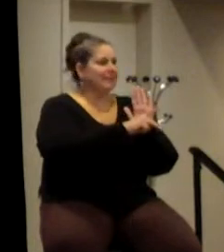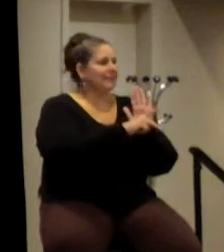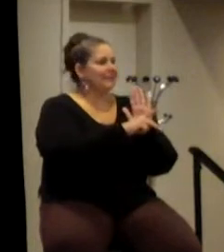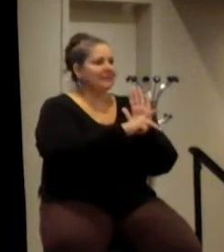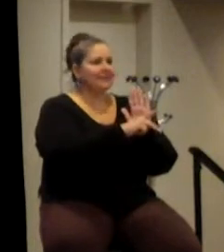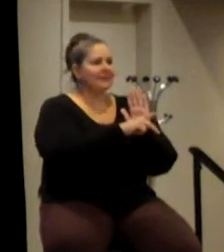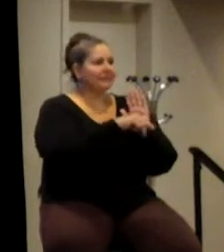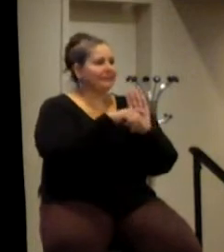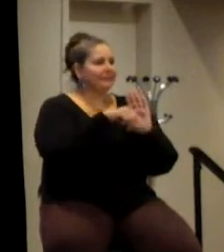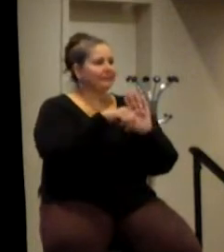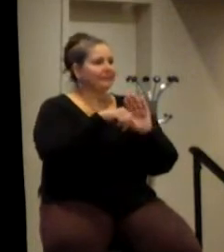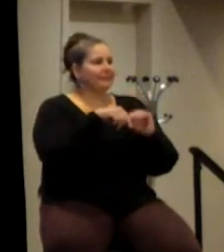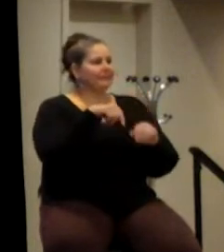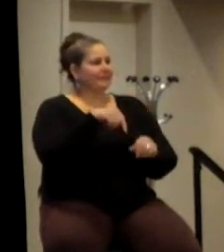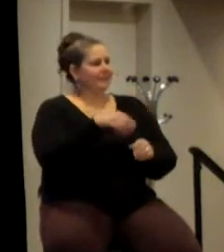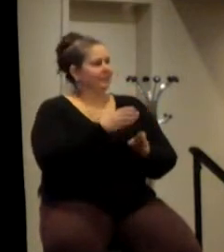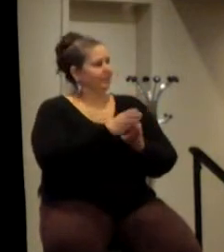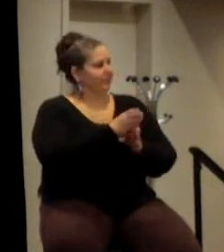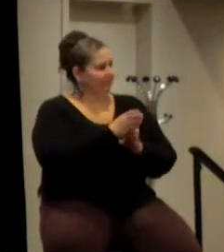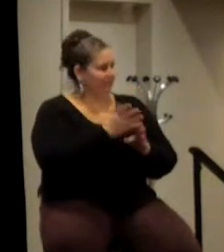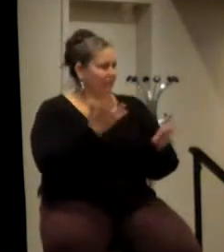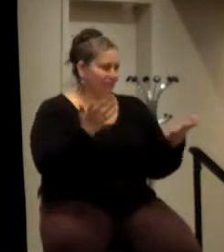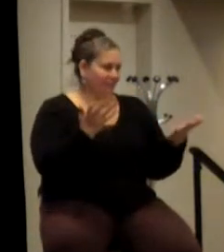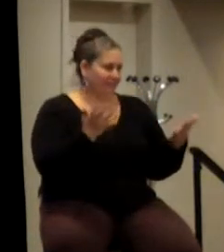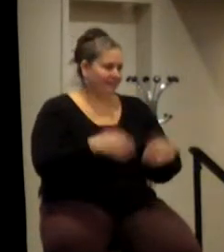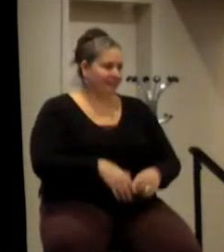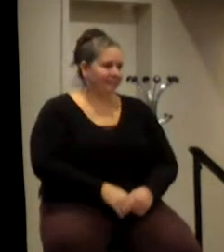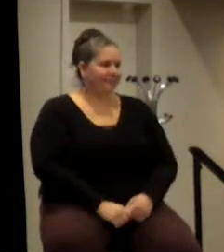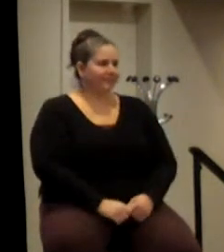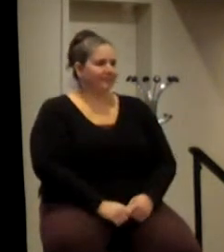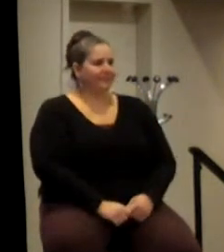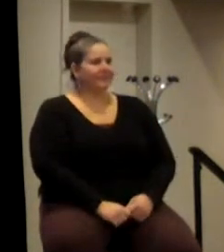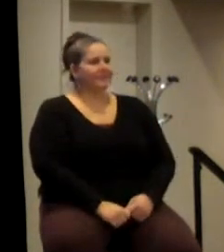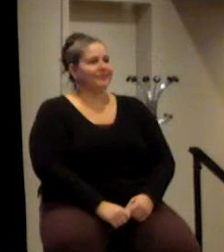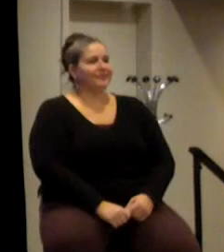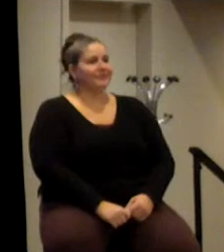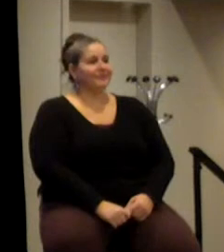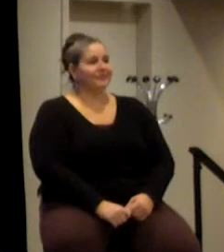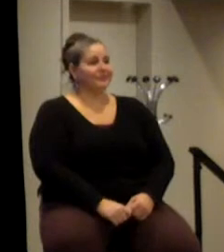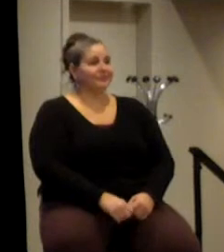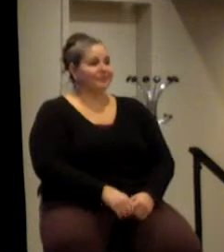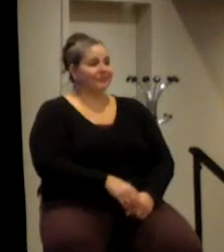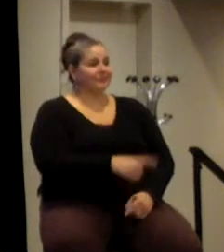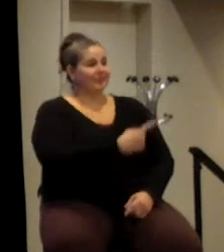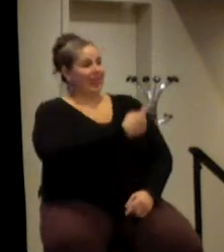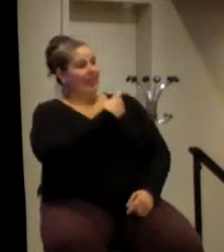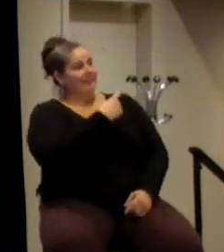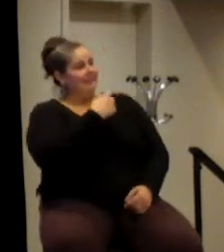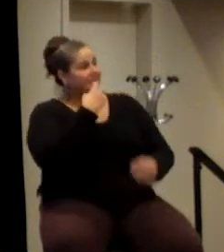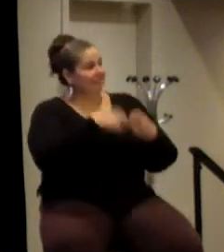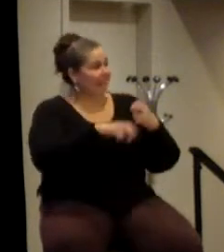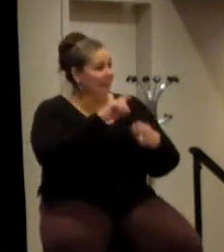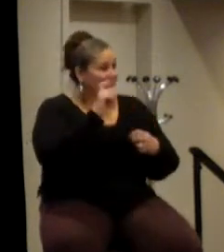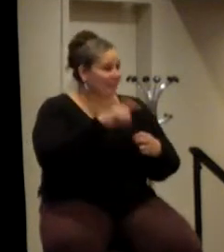And if I knew the answer was different than what I was asked, I should tell the truth with the answer, even if it's an